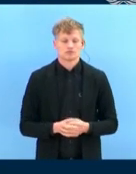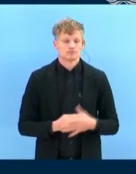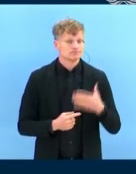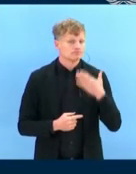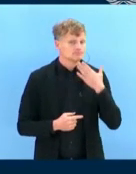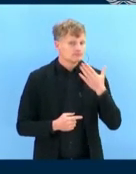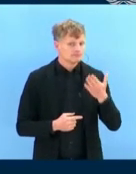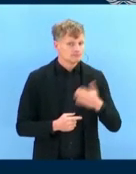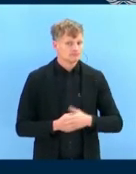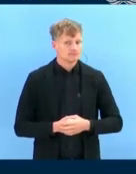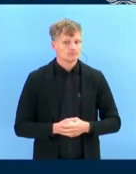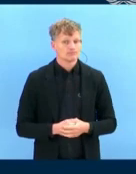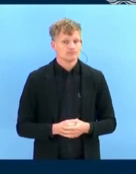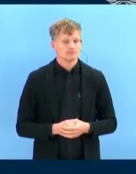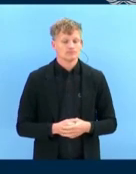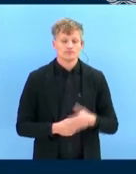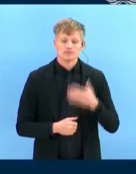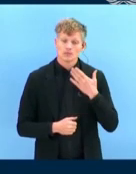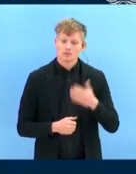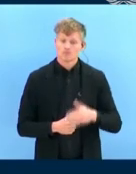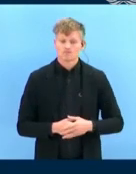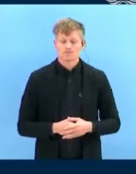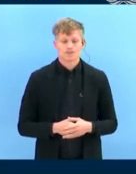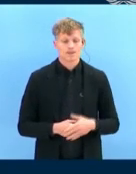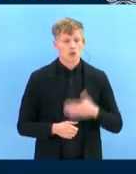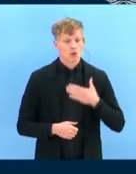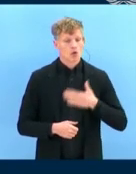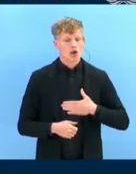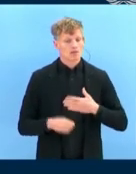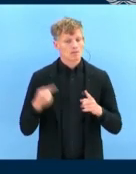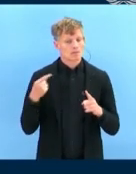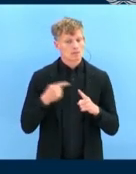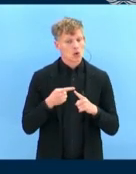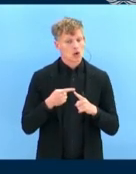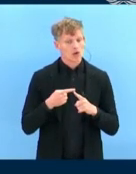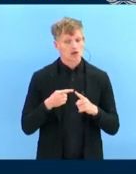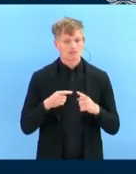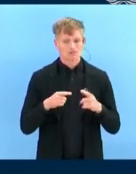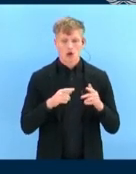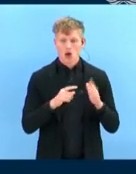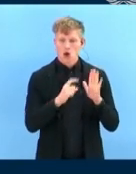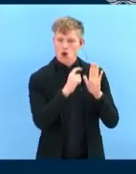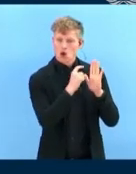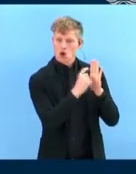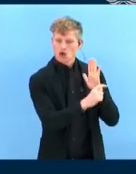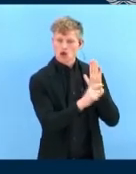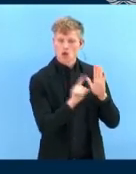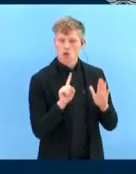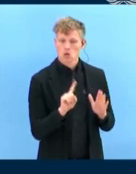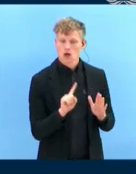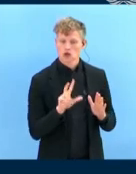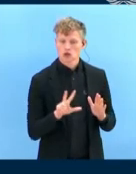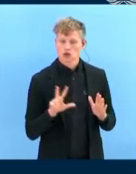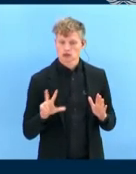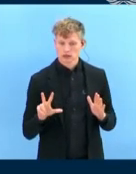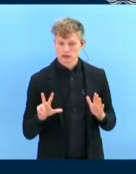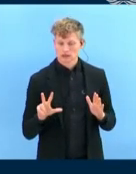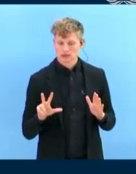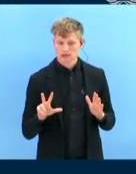Thank you, Madam Chair. We would like to offer a point of order under Article 133 of the